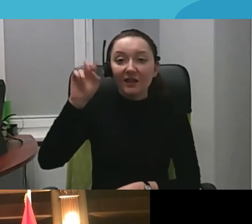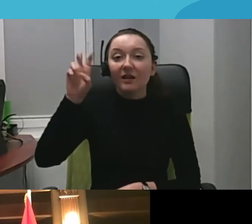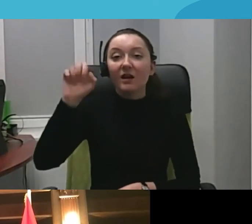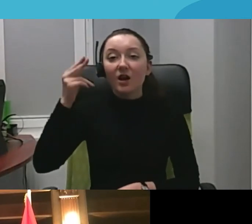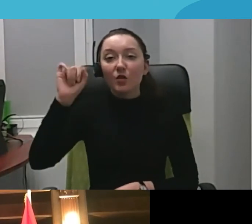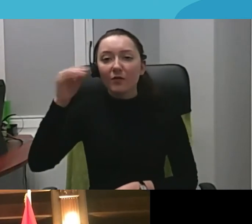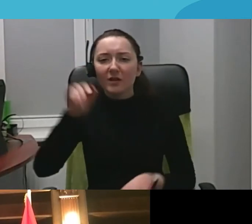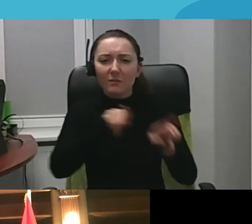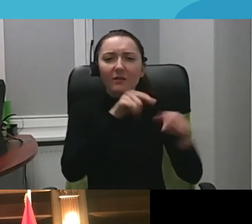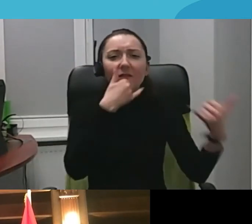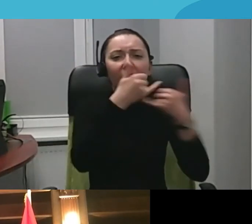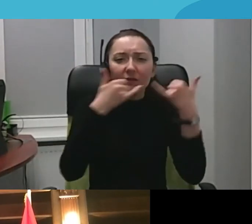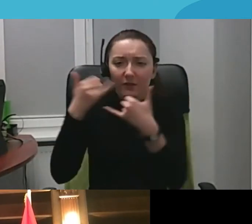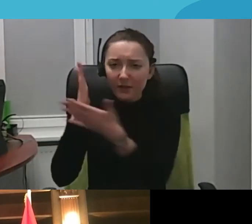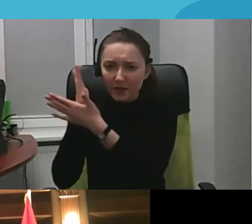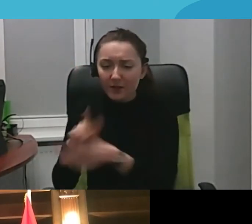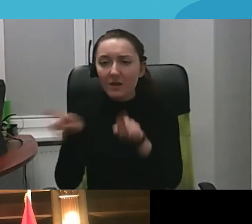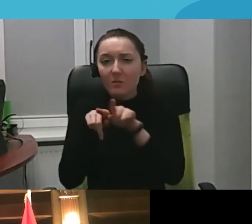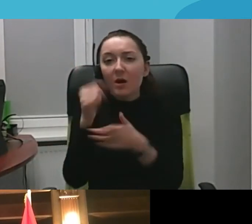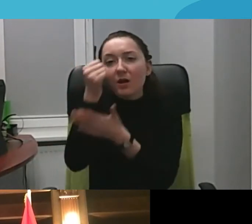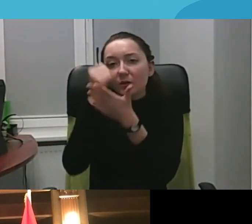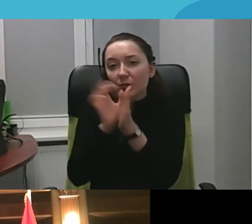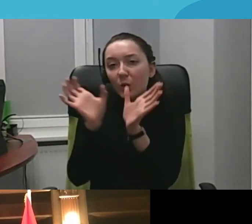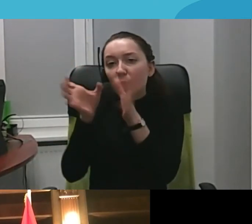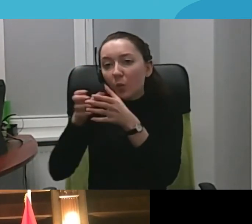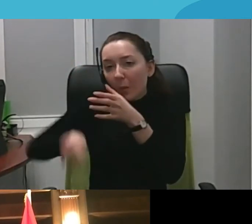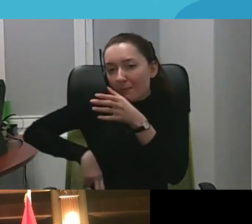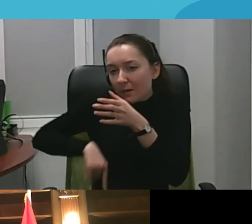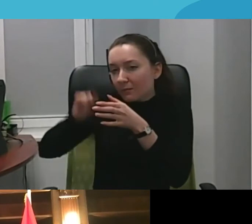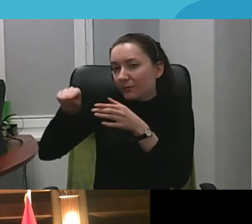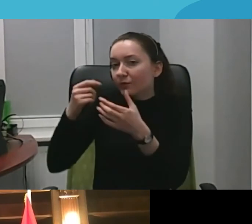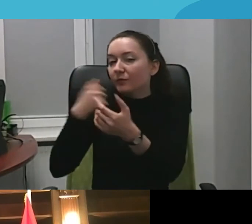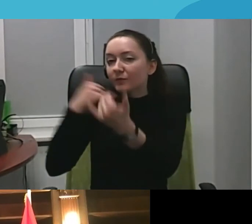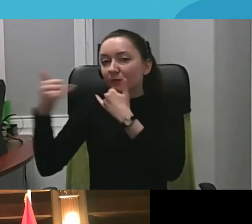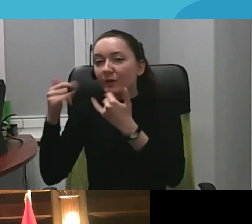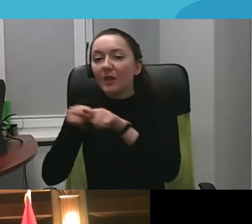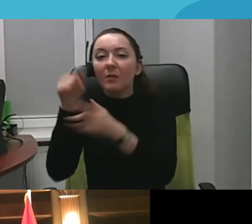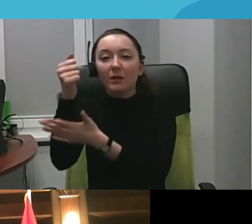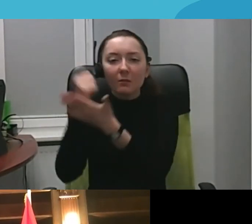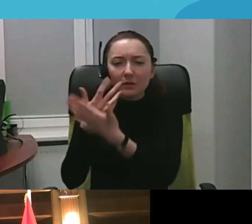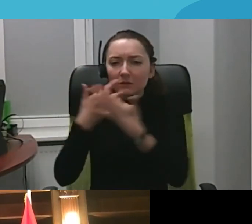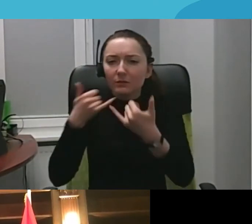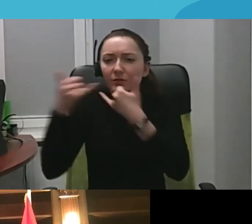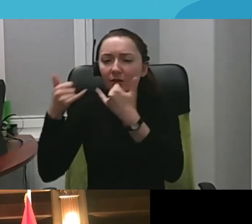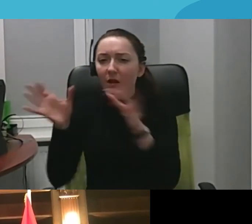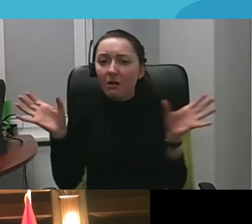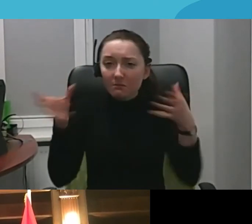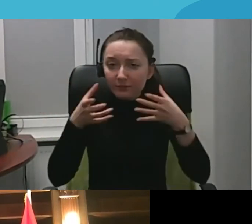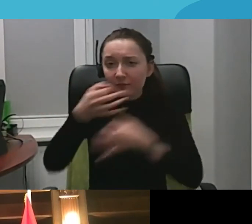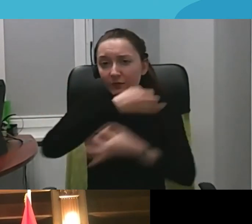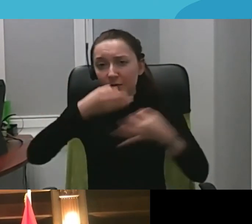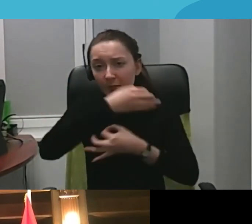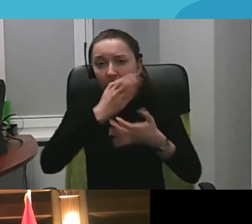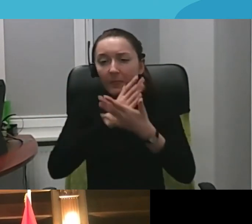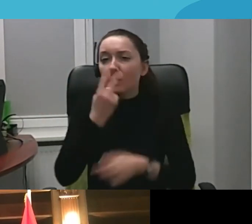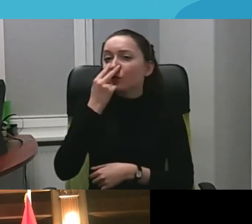corps in Minsk. We talk regularly to our colleague ambassadors. So we're following events really closely. We're doing what we can. I do want to just say